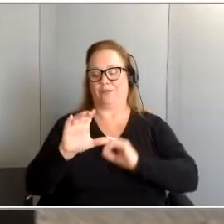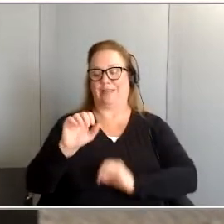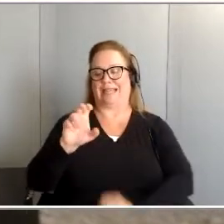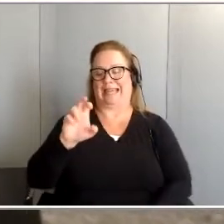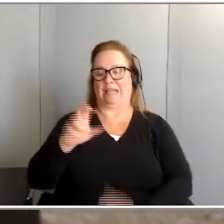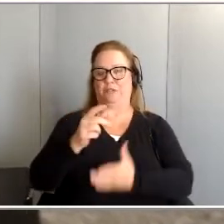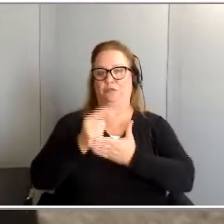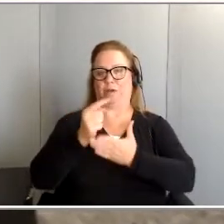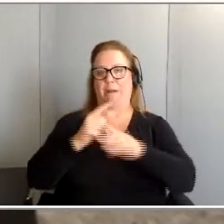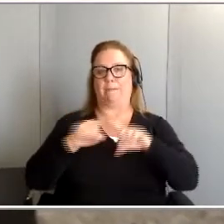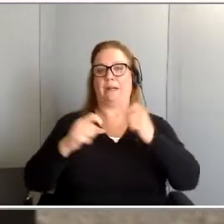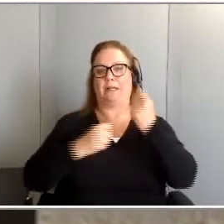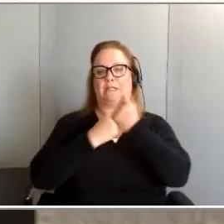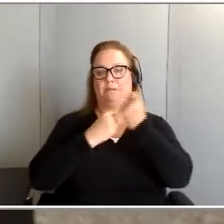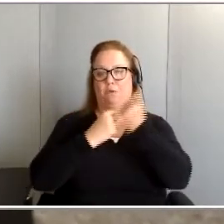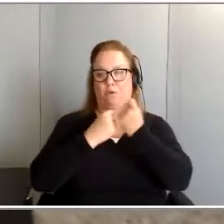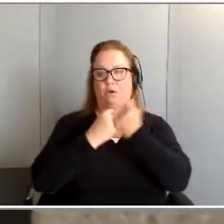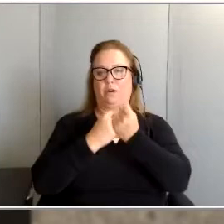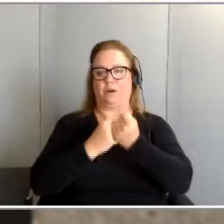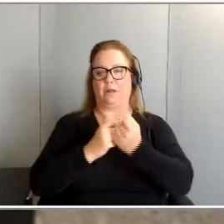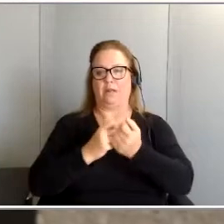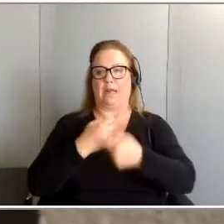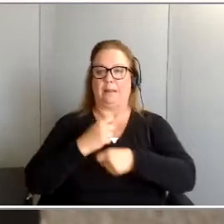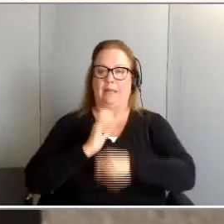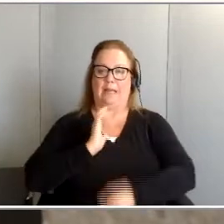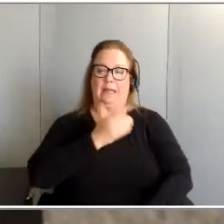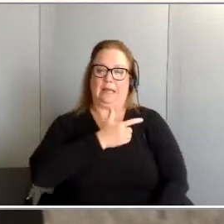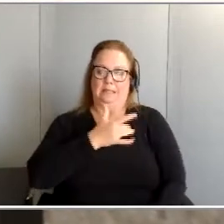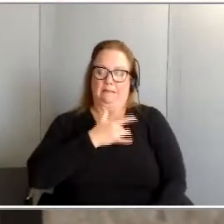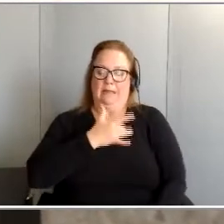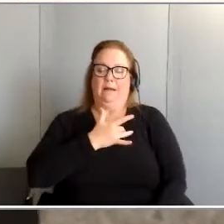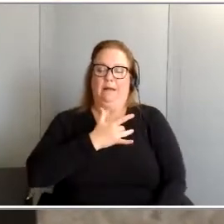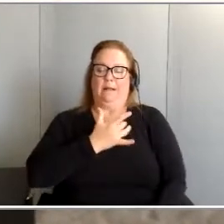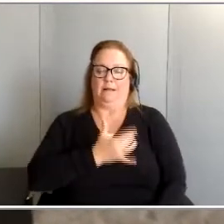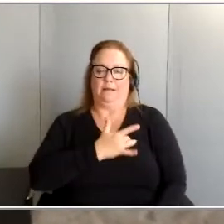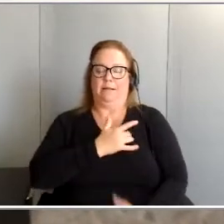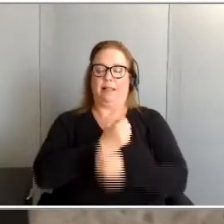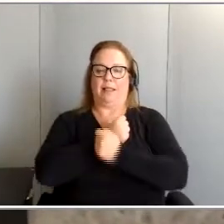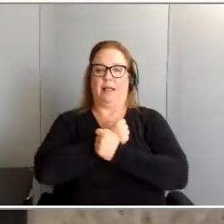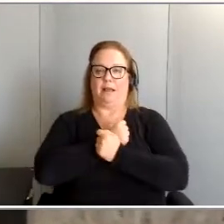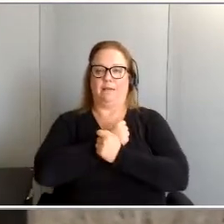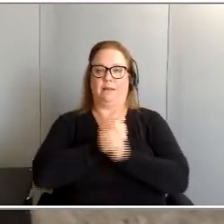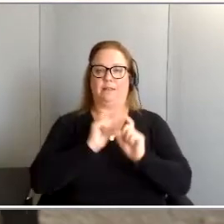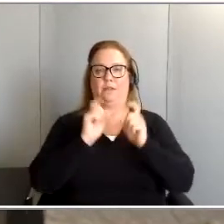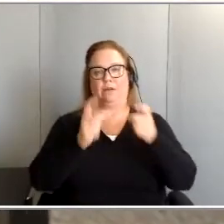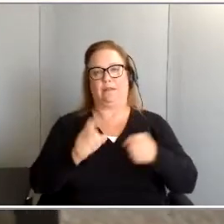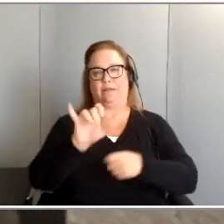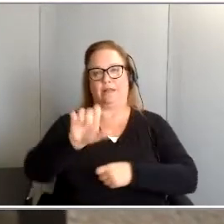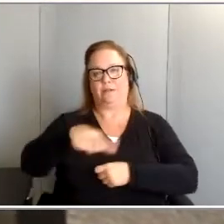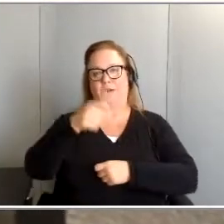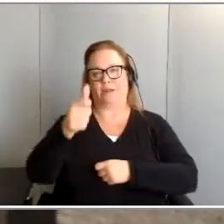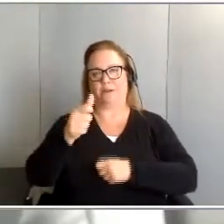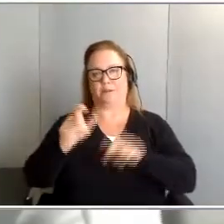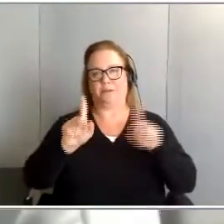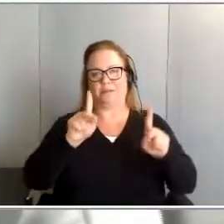and it made us feel loved and welcomed. And to be able to give that to anyone else just warms my heart.